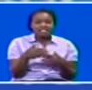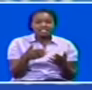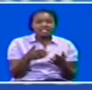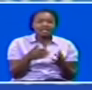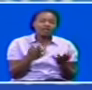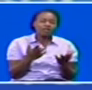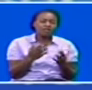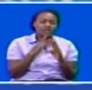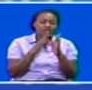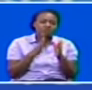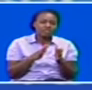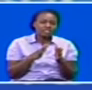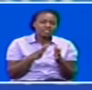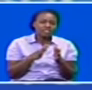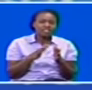for us at